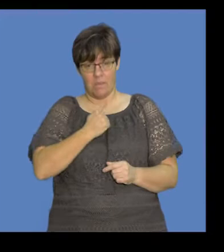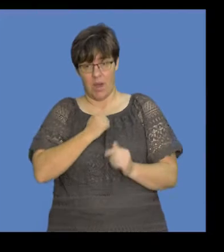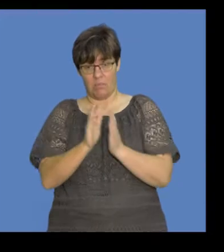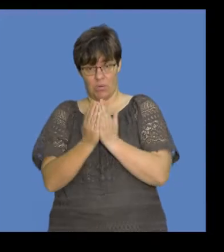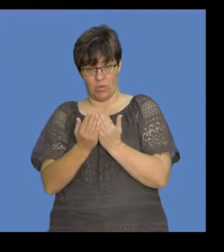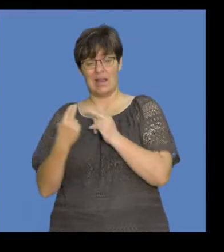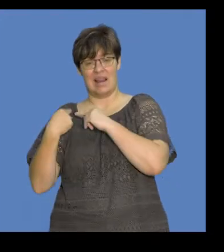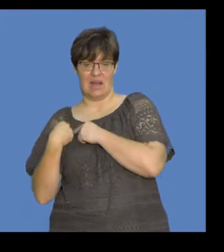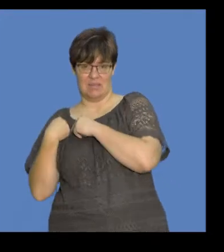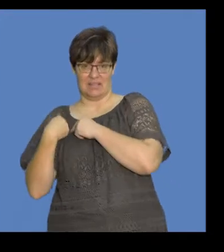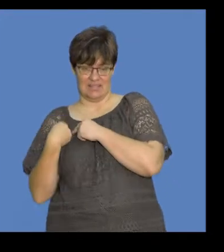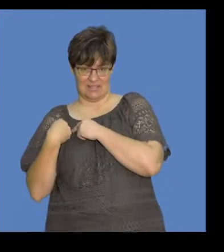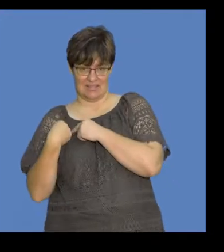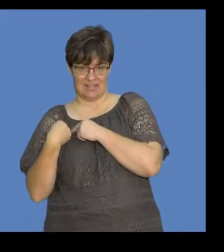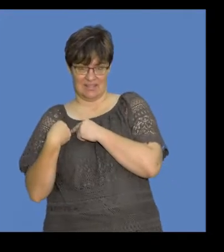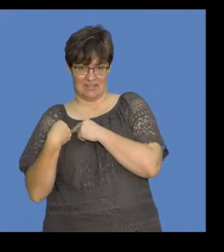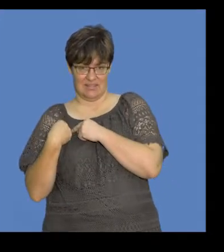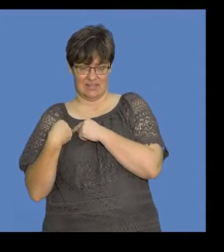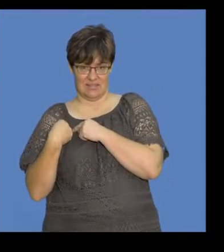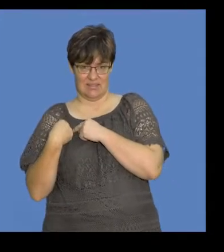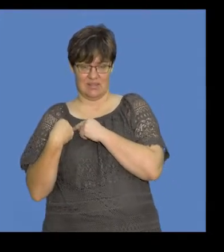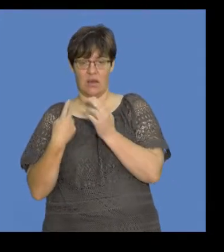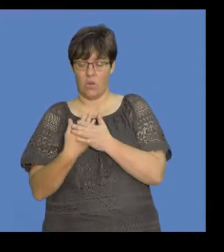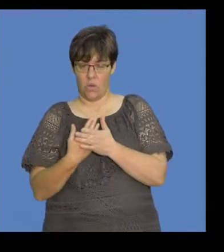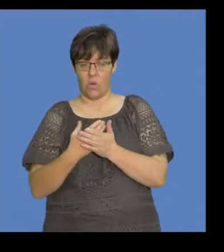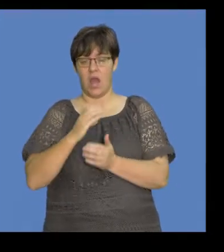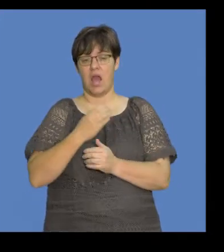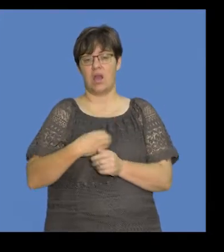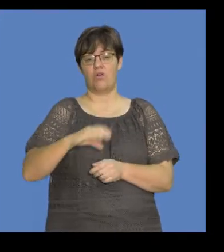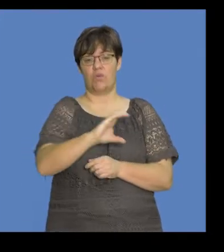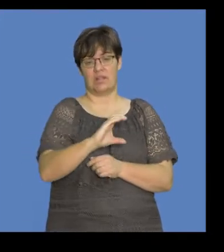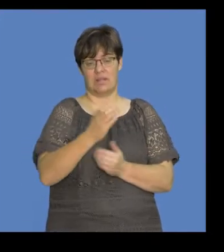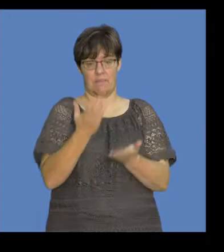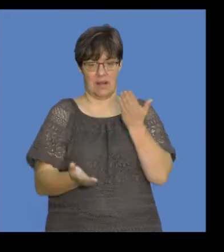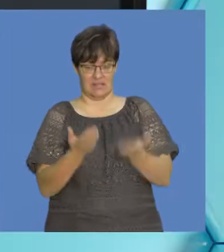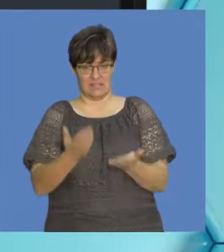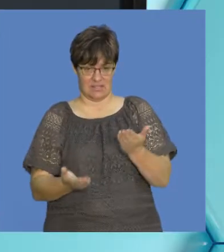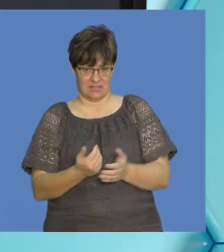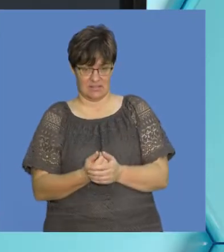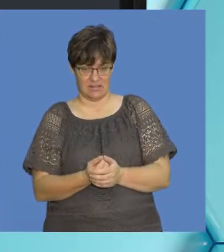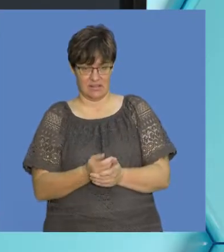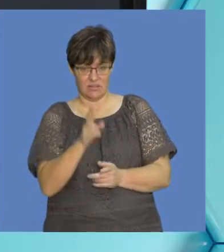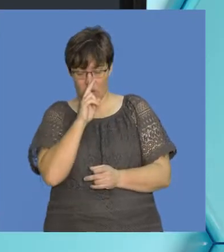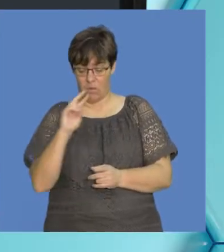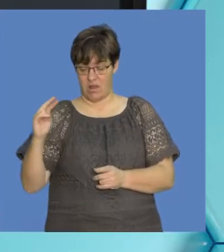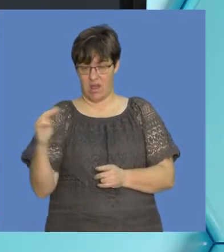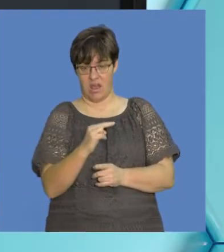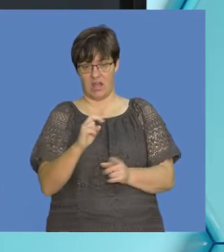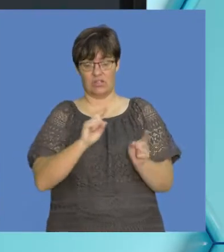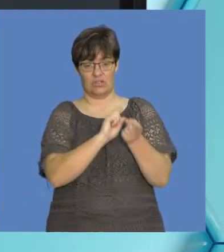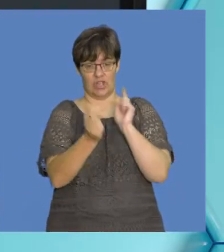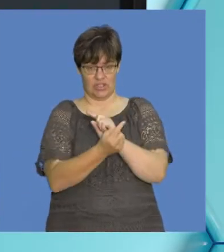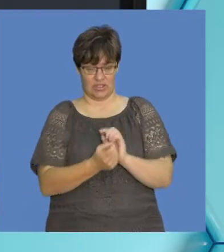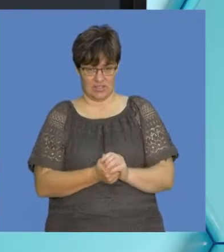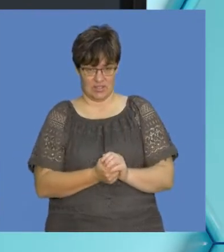a liability and obviously a credit balance. Let's change the perspective. From